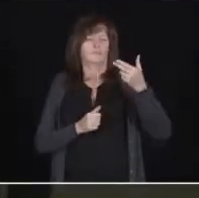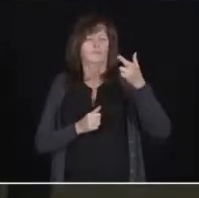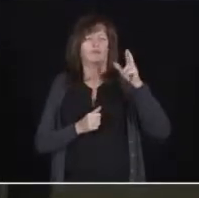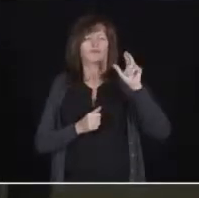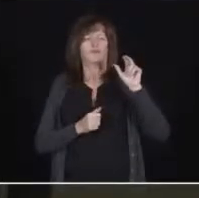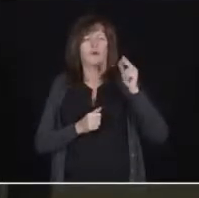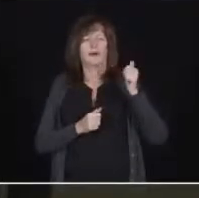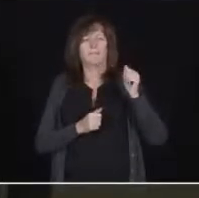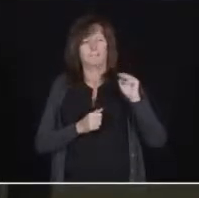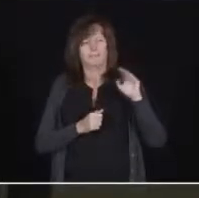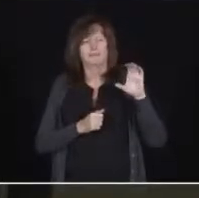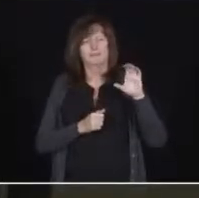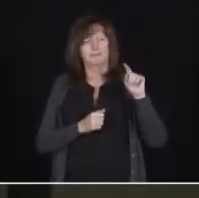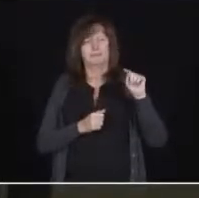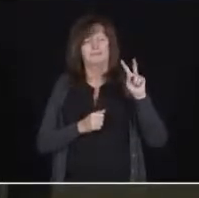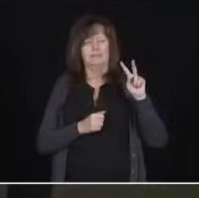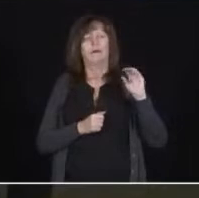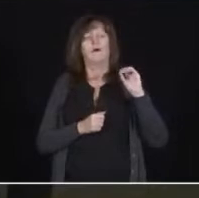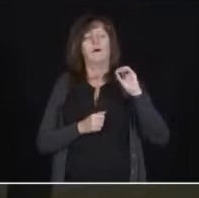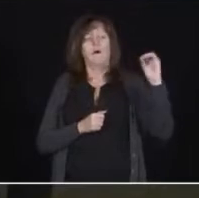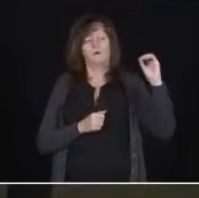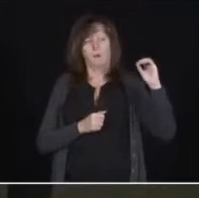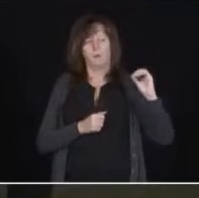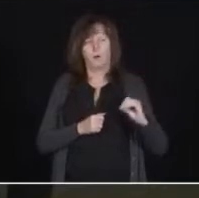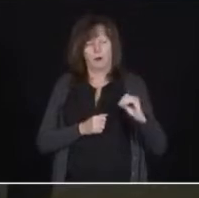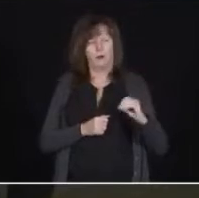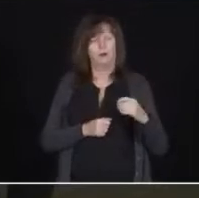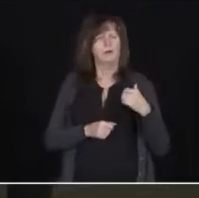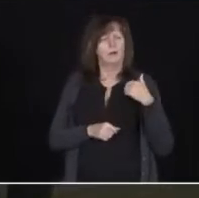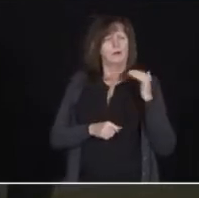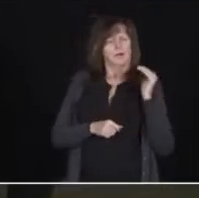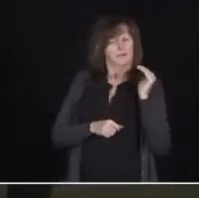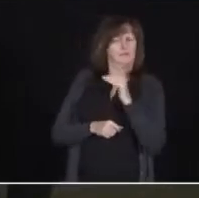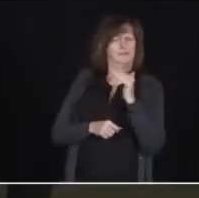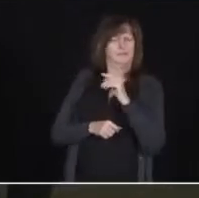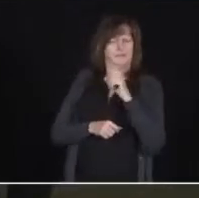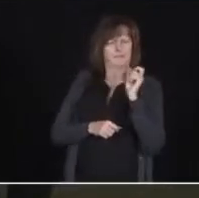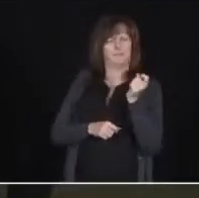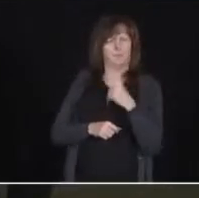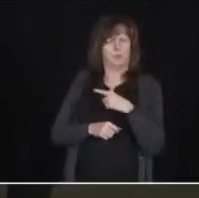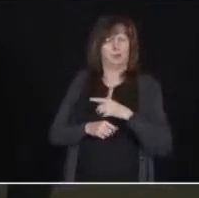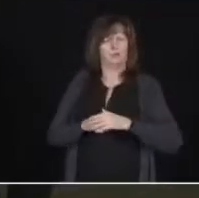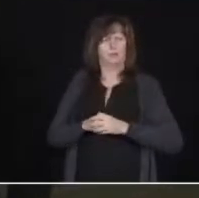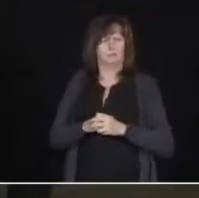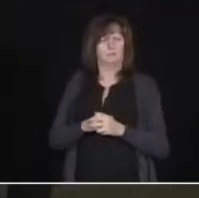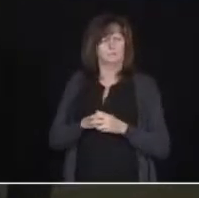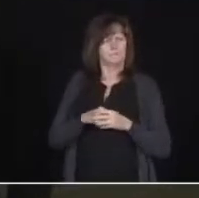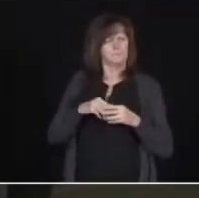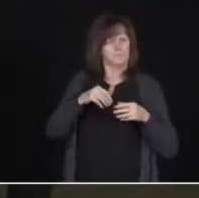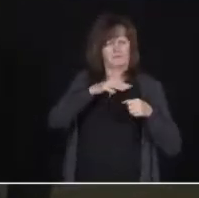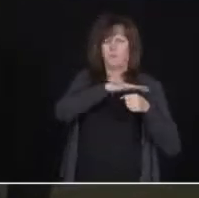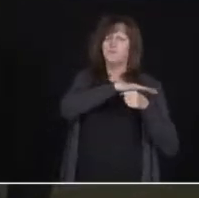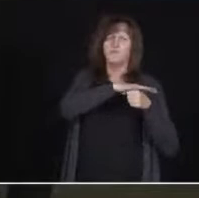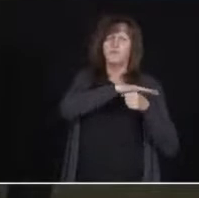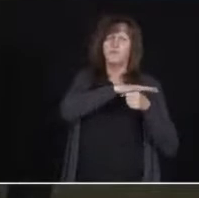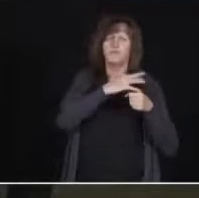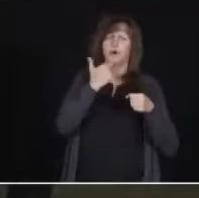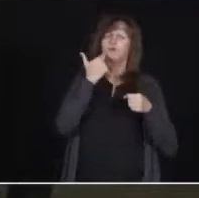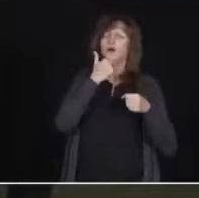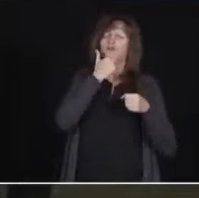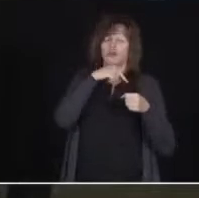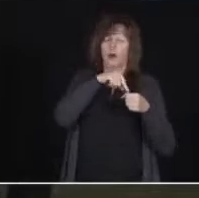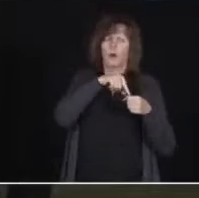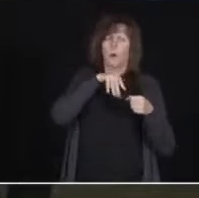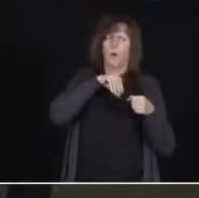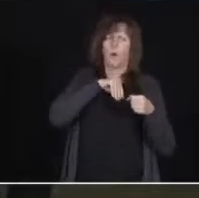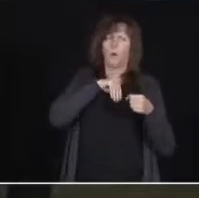Hi, Graham. Hi, Premier. I Hi, just Dave. wanted to ask you about, we have a local restaurateur here saying, and I'll just read you